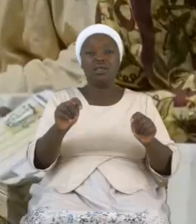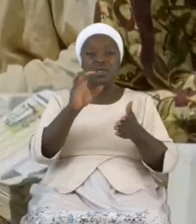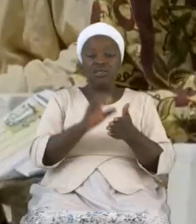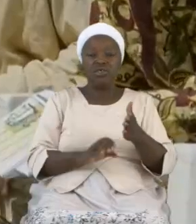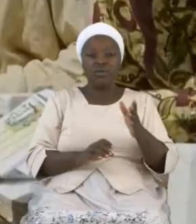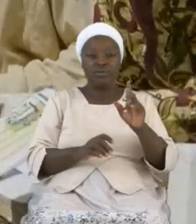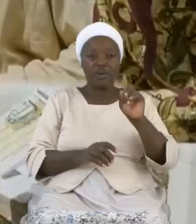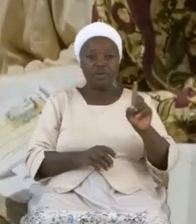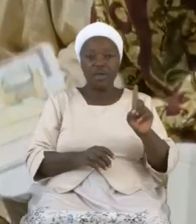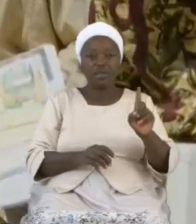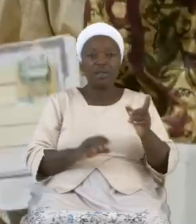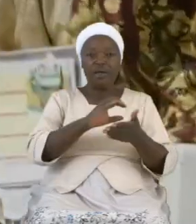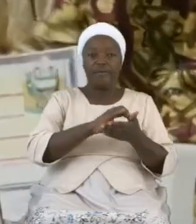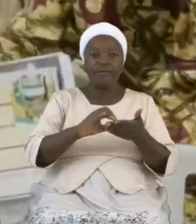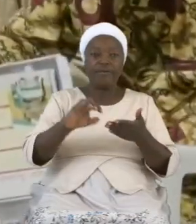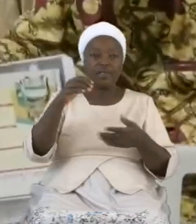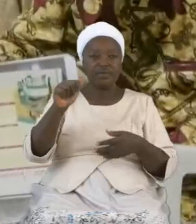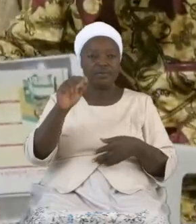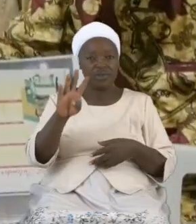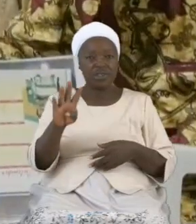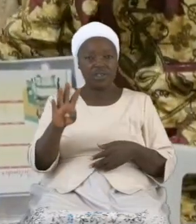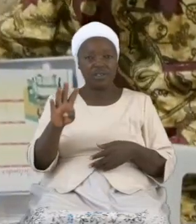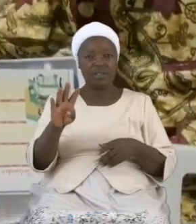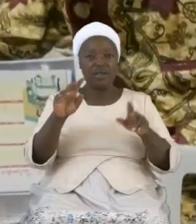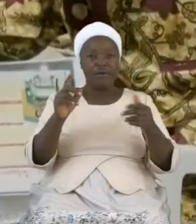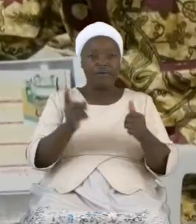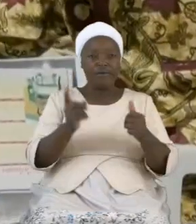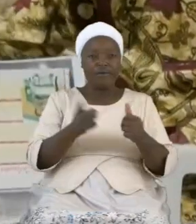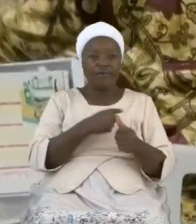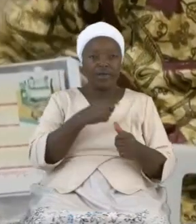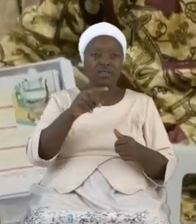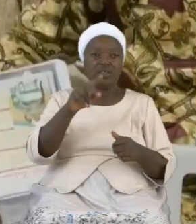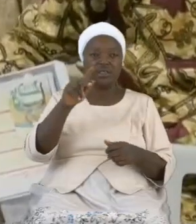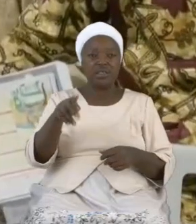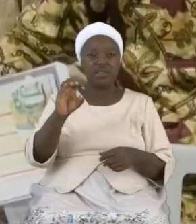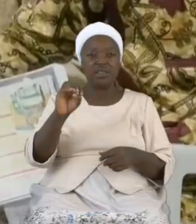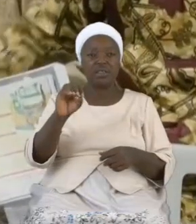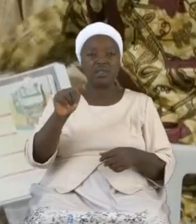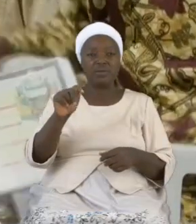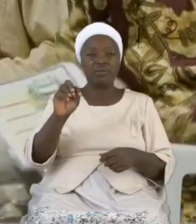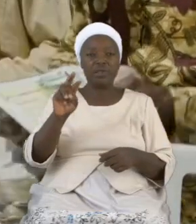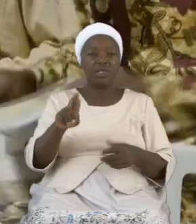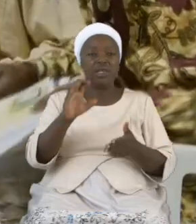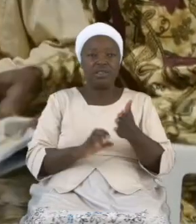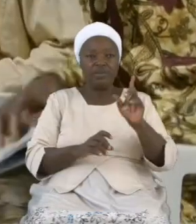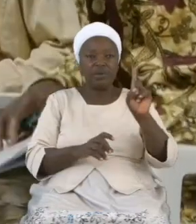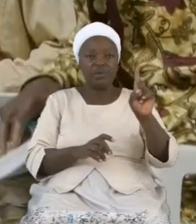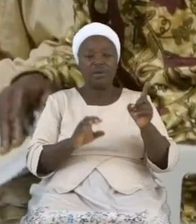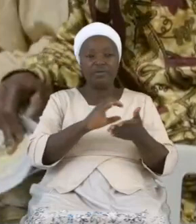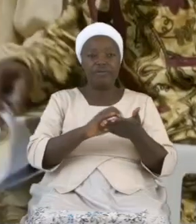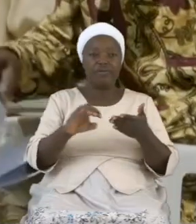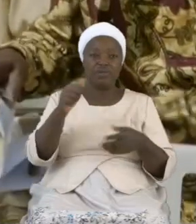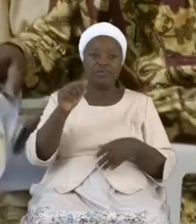from verse 14. First Peter chapter 1, verse